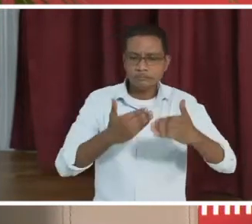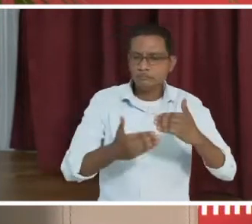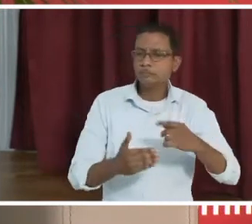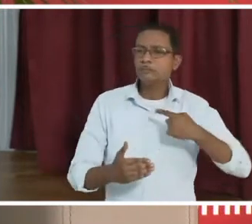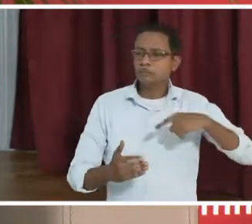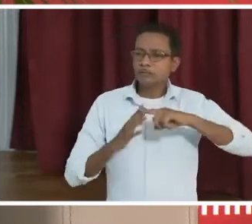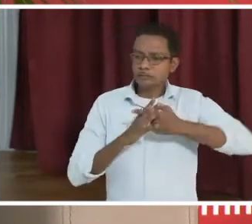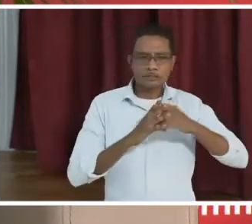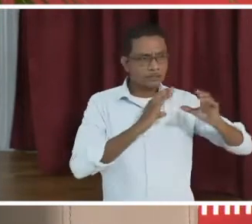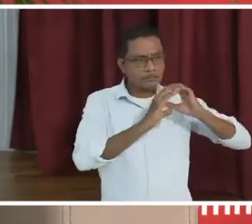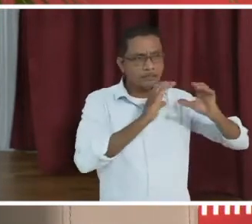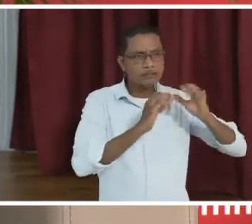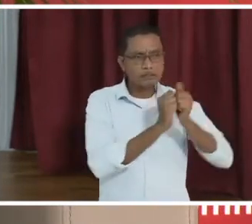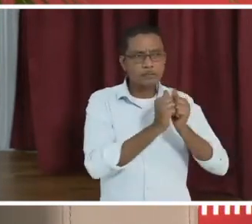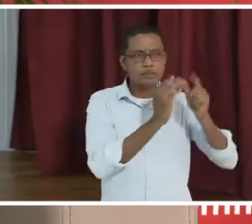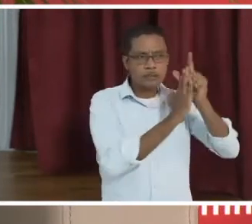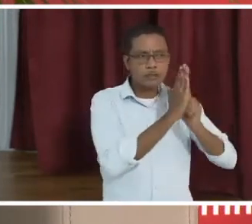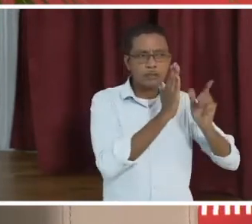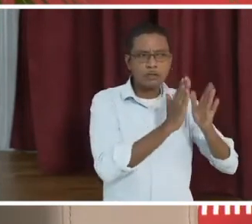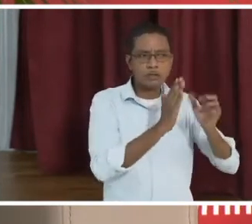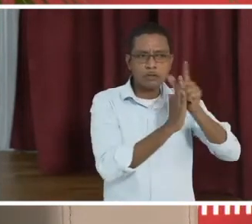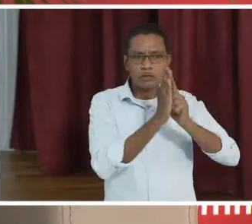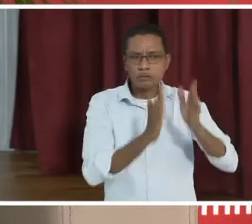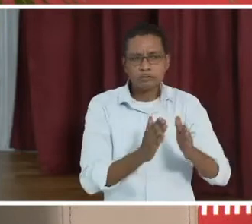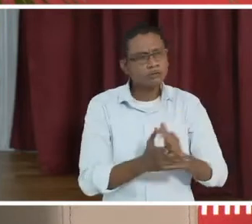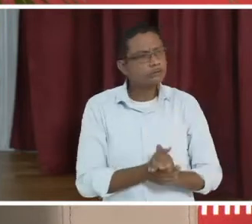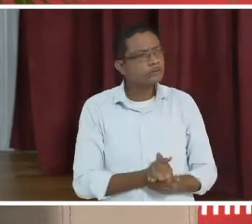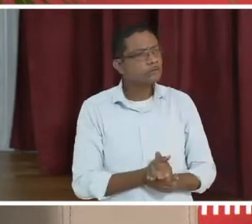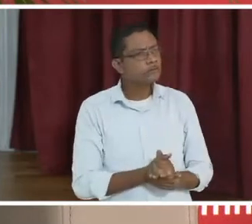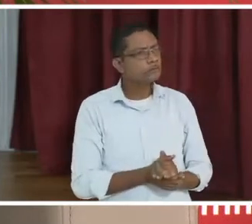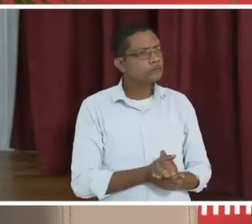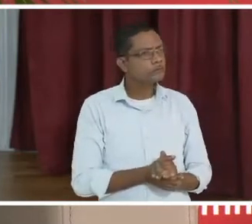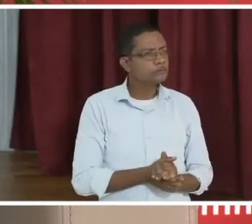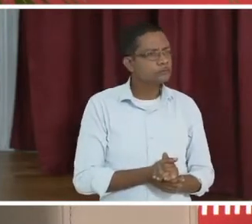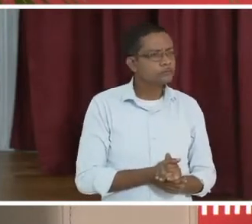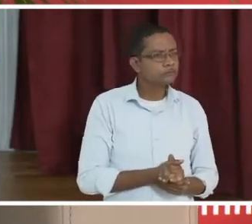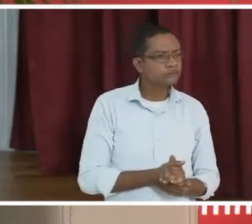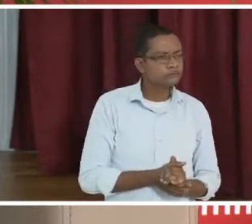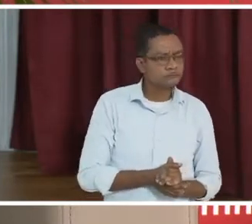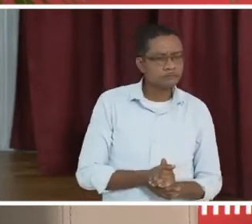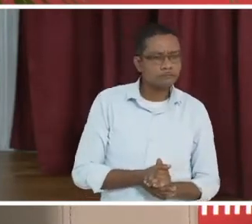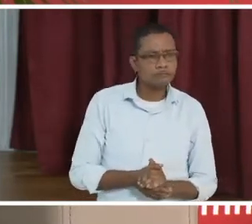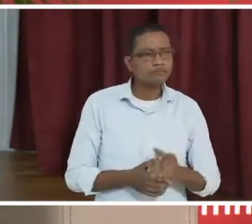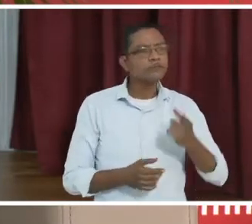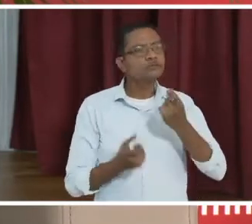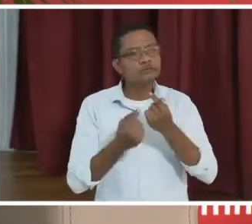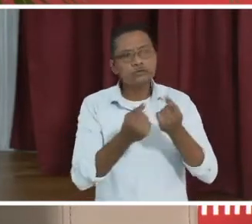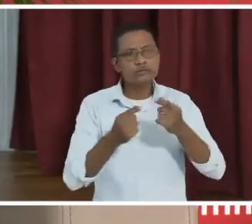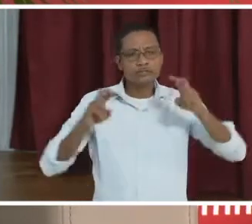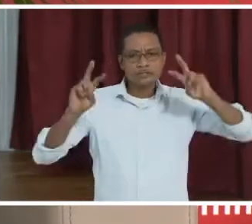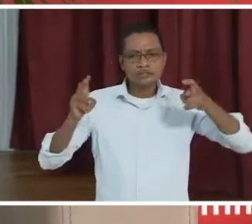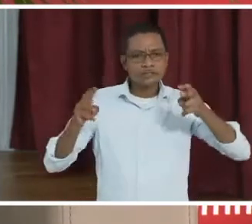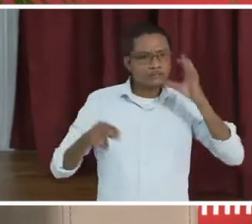with the attorneys, in letting them know, listen, do the title search, which is one of the documents. We always do